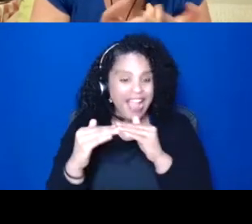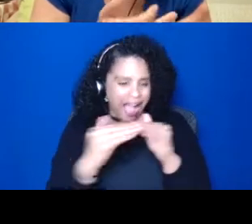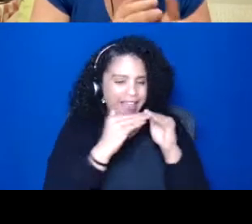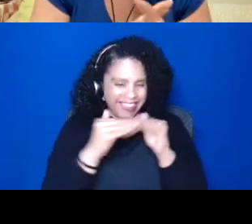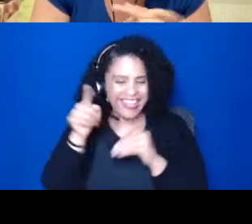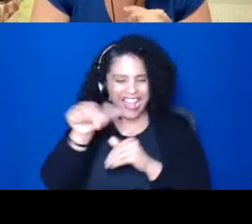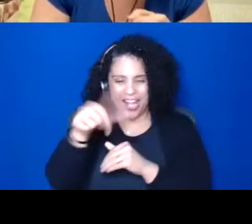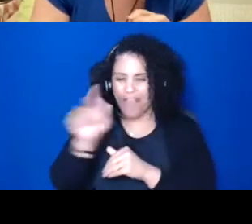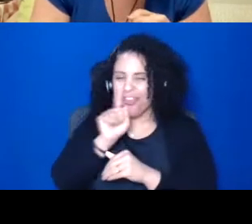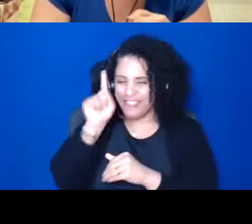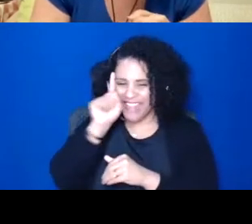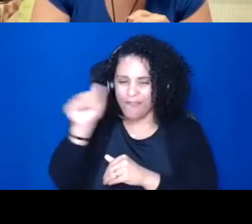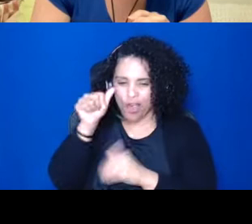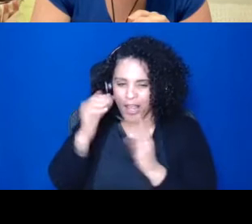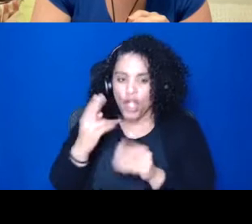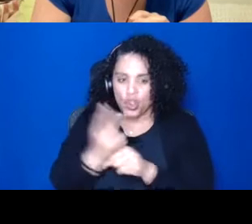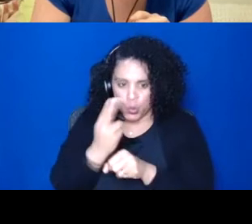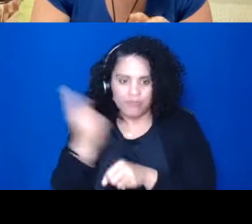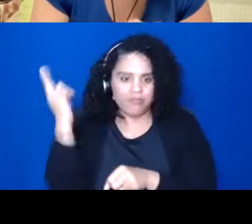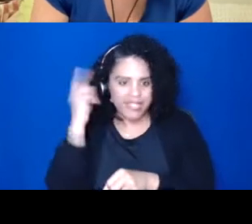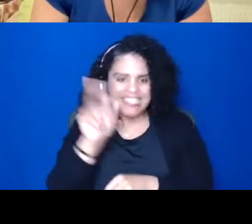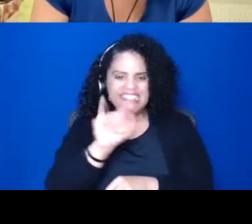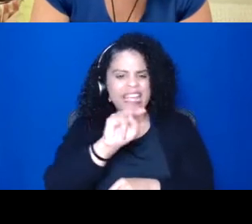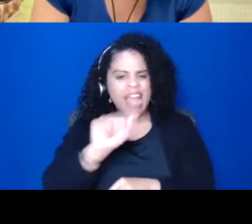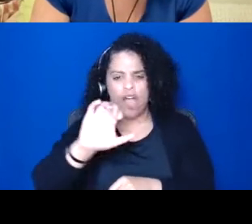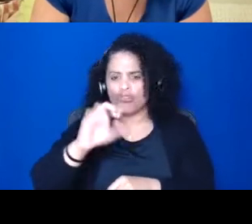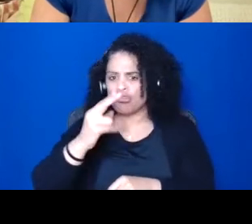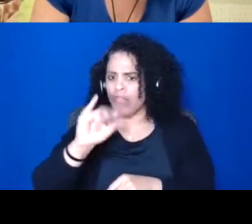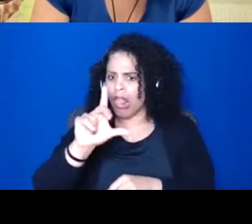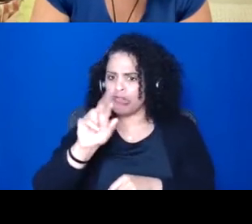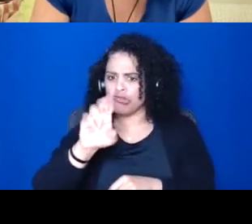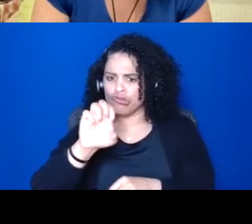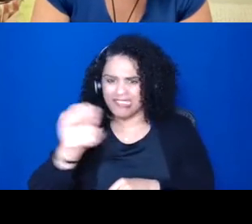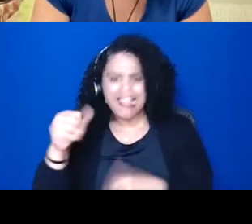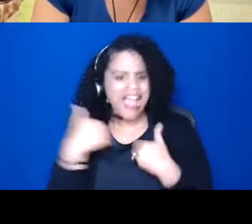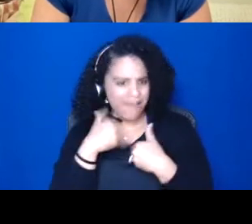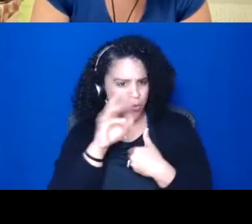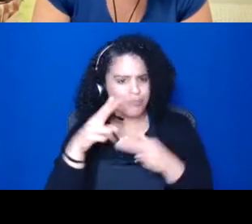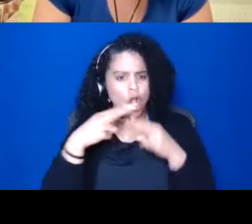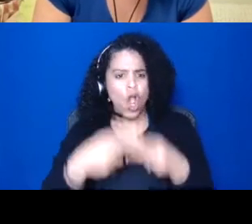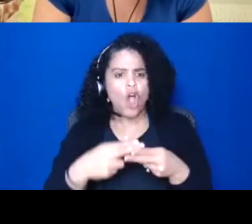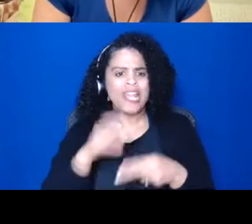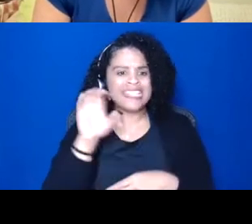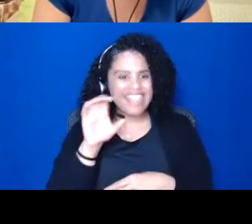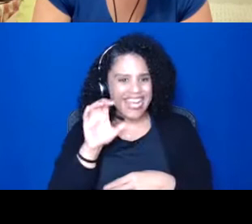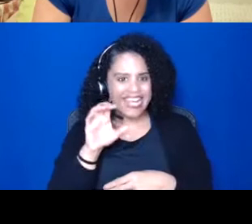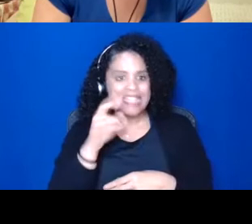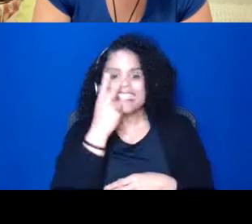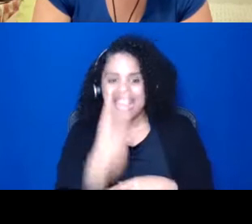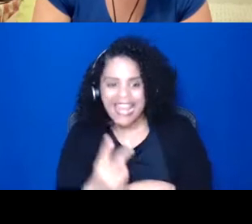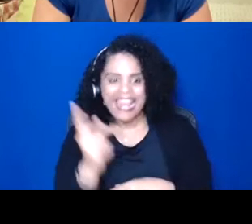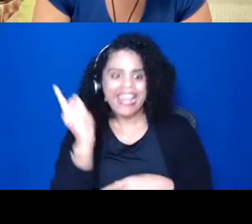audiologist who uses cochlear implants, Tina Childress, she has a website called See, Hear, Communication